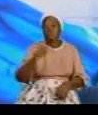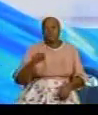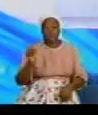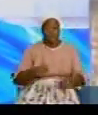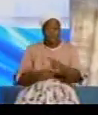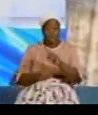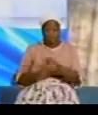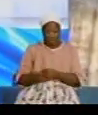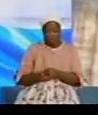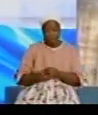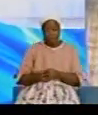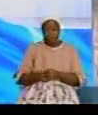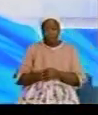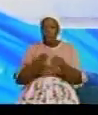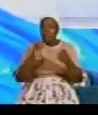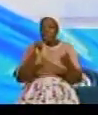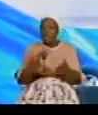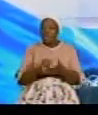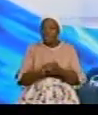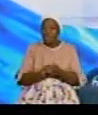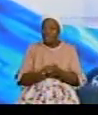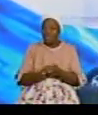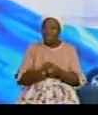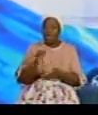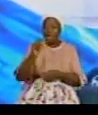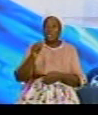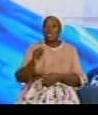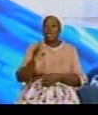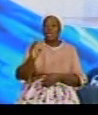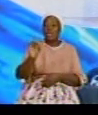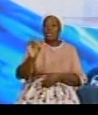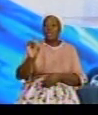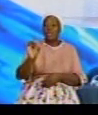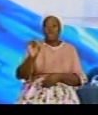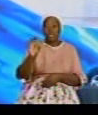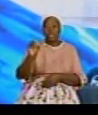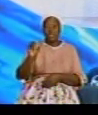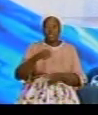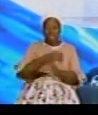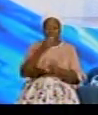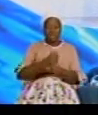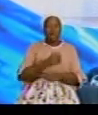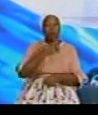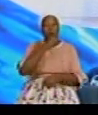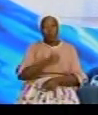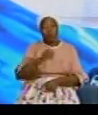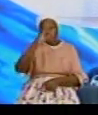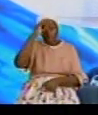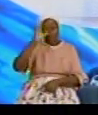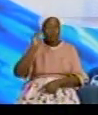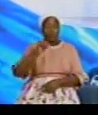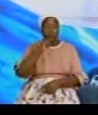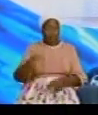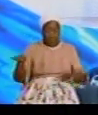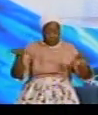that an 80-year-old man should not marry